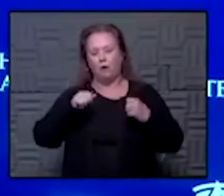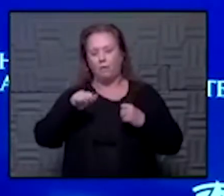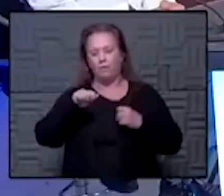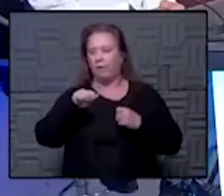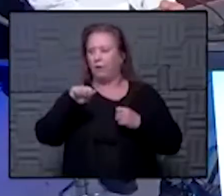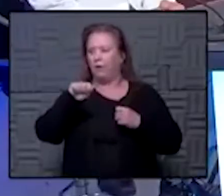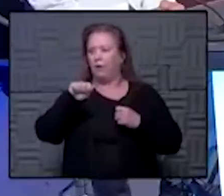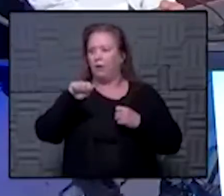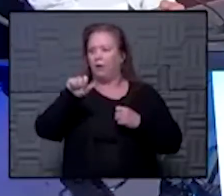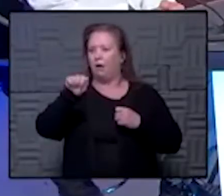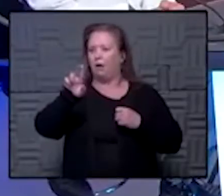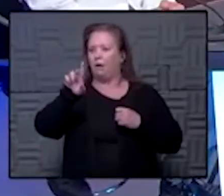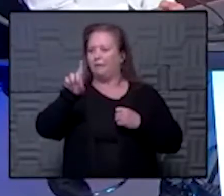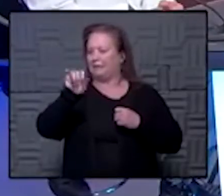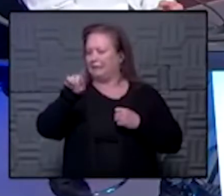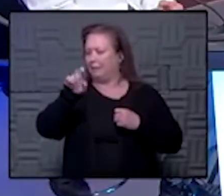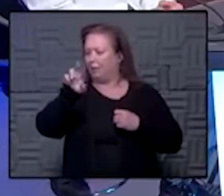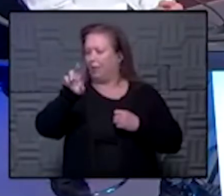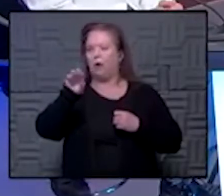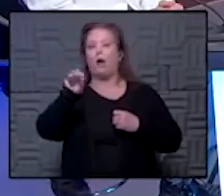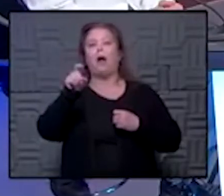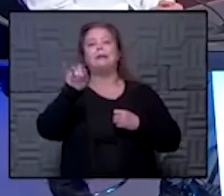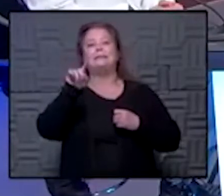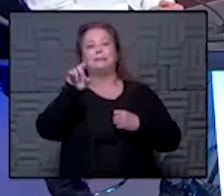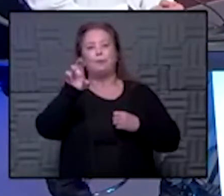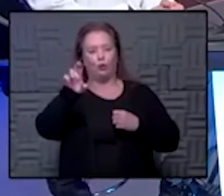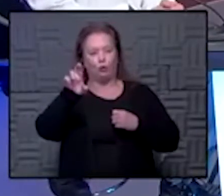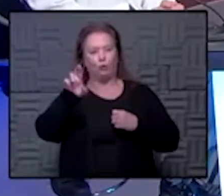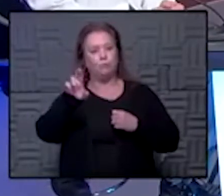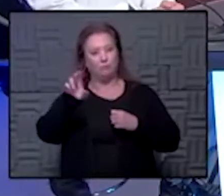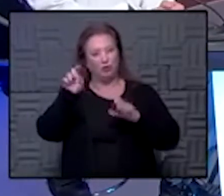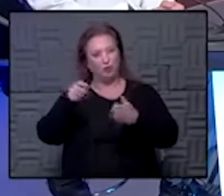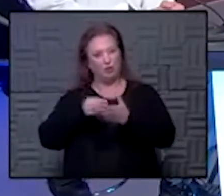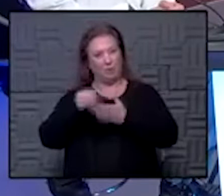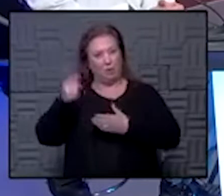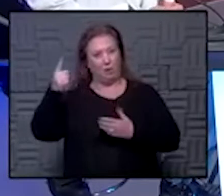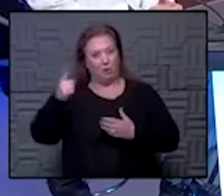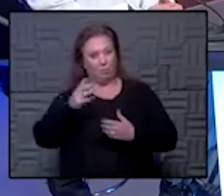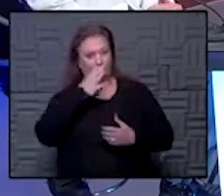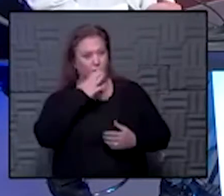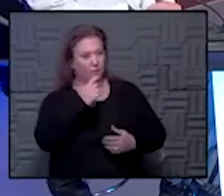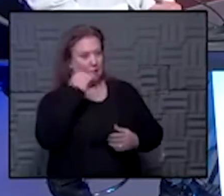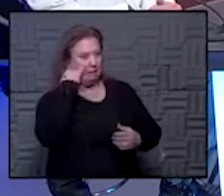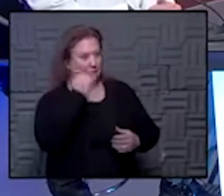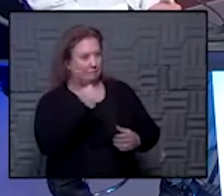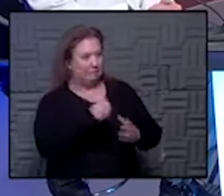oximeters? Am I saying that right? Yeah, oximeter? Mm-hmm. Yeah. Should she get one? Is it a good idea or no?